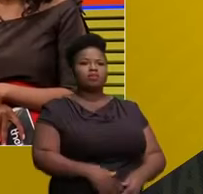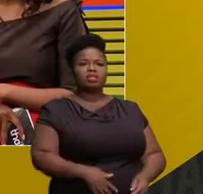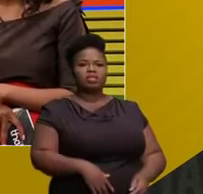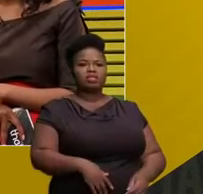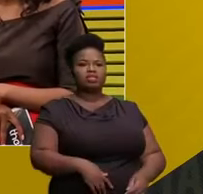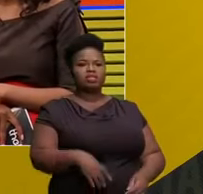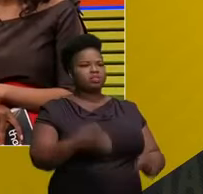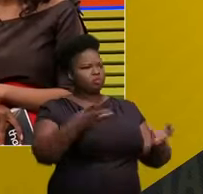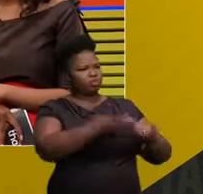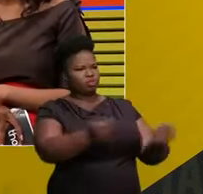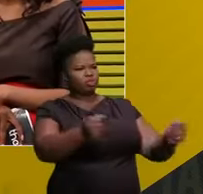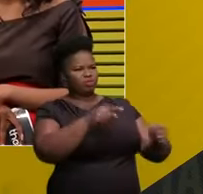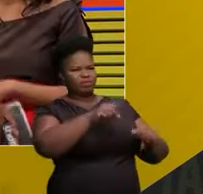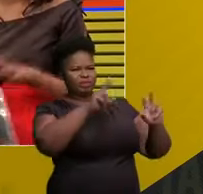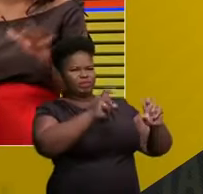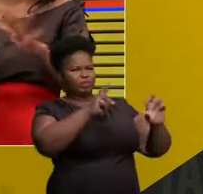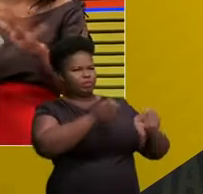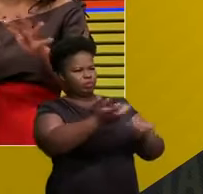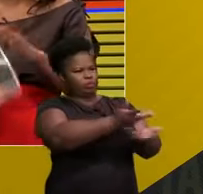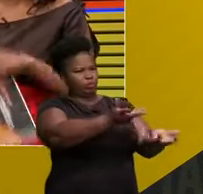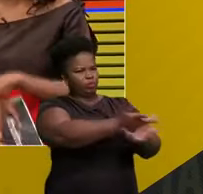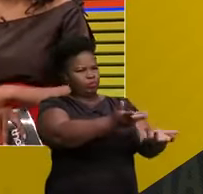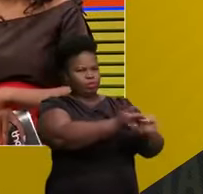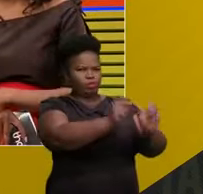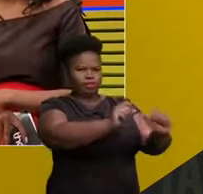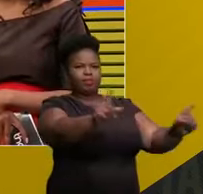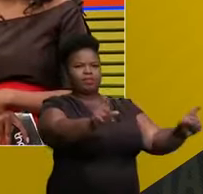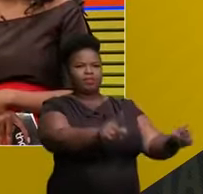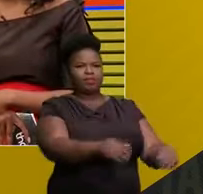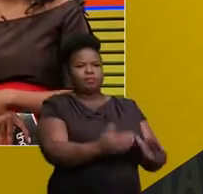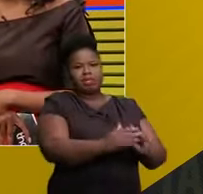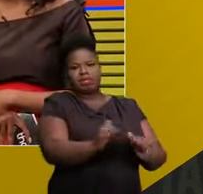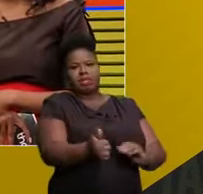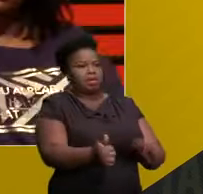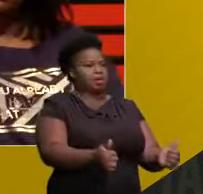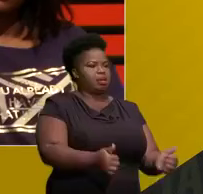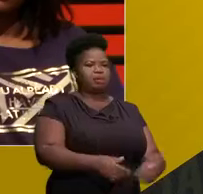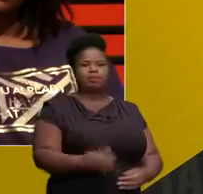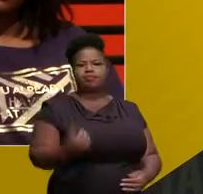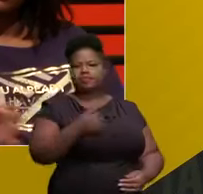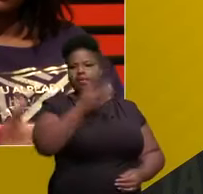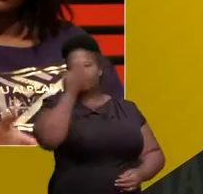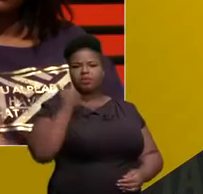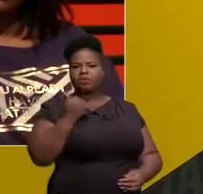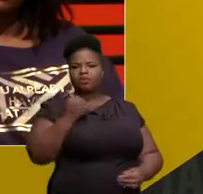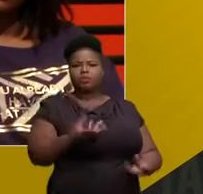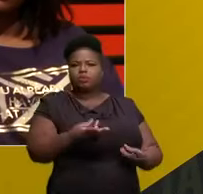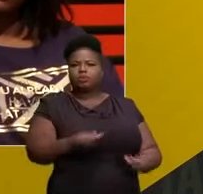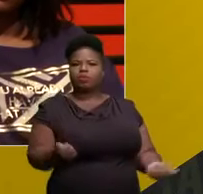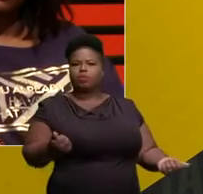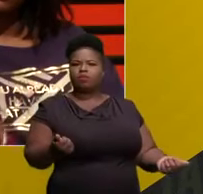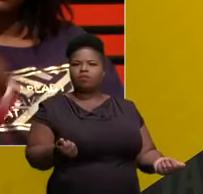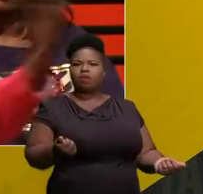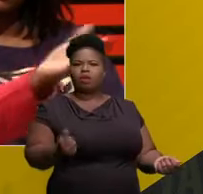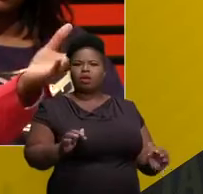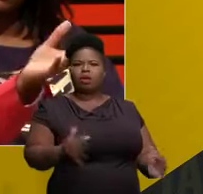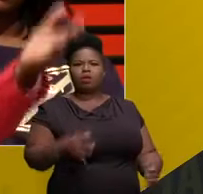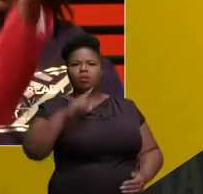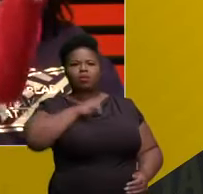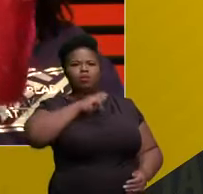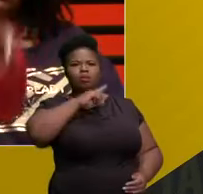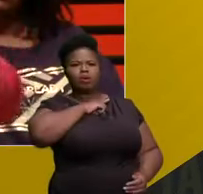sort this matter as between yourselves as neighbors. So I don't know whether resolve because